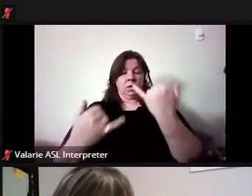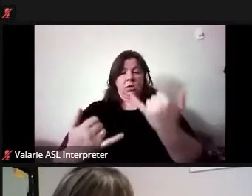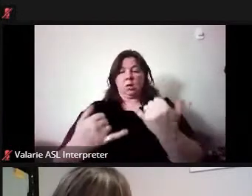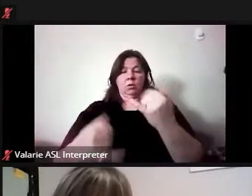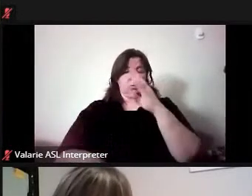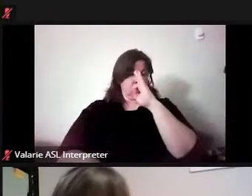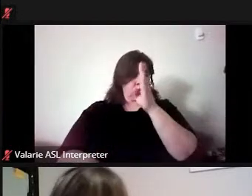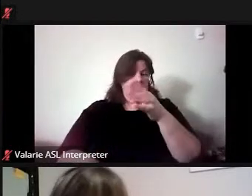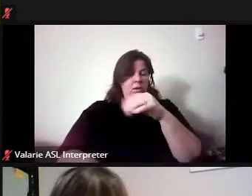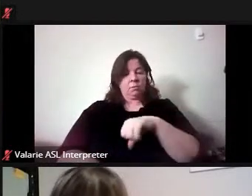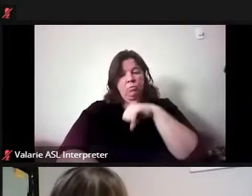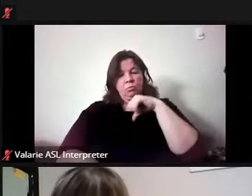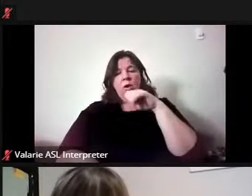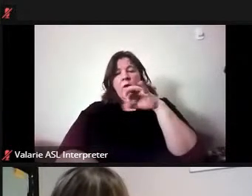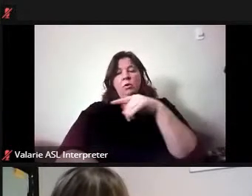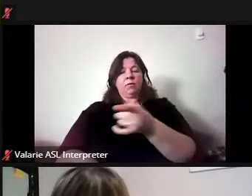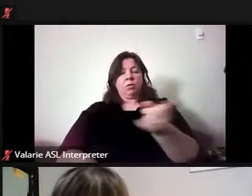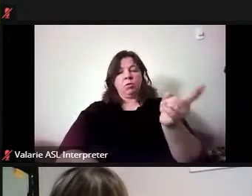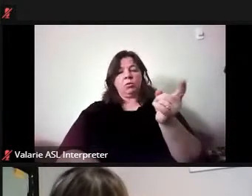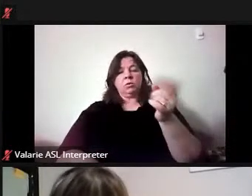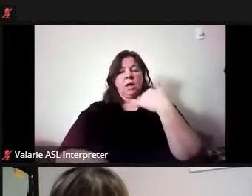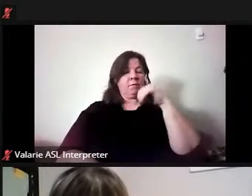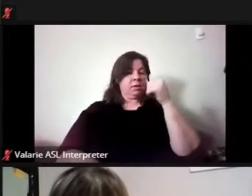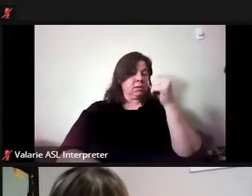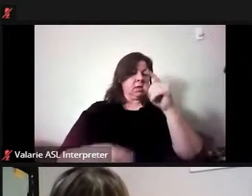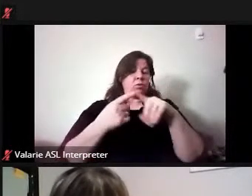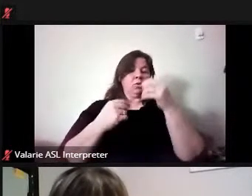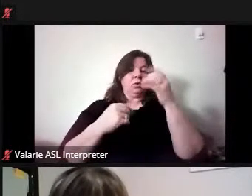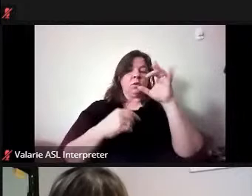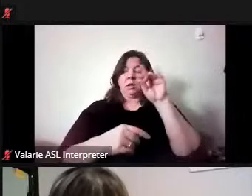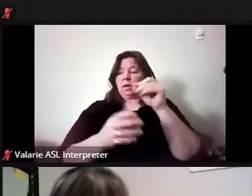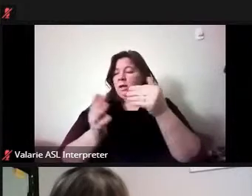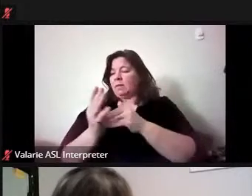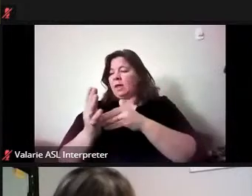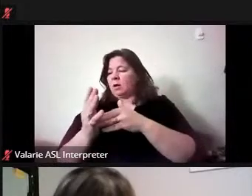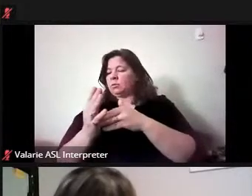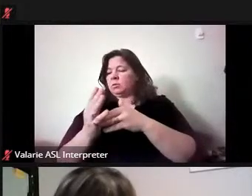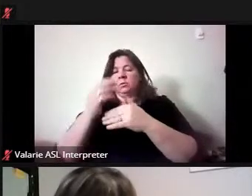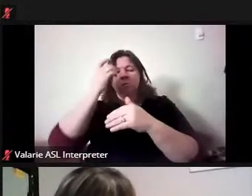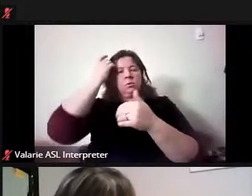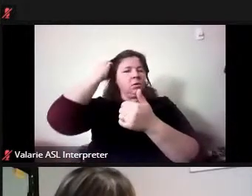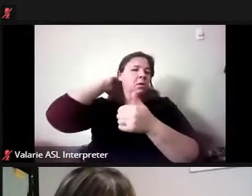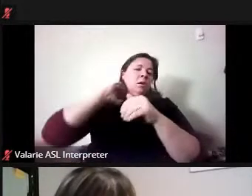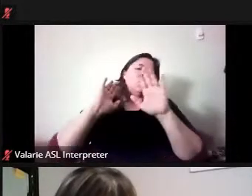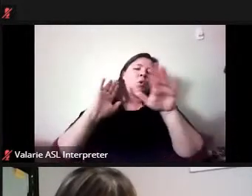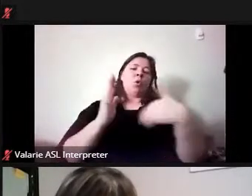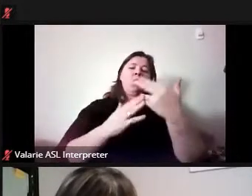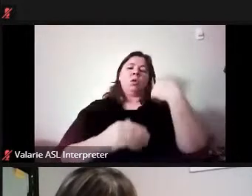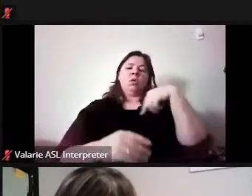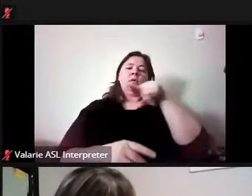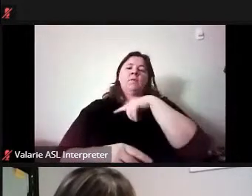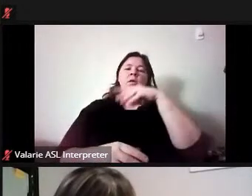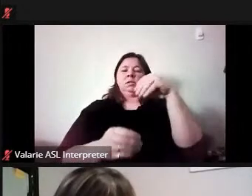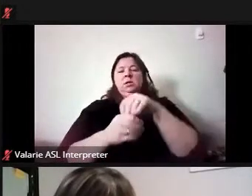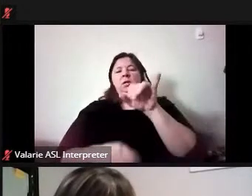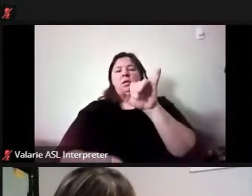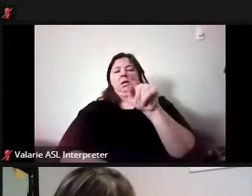am very proud of those. So if you have 10 or if you have 80,000, all of us are in it to win it. So just to